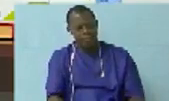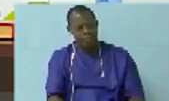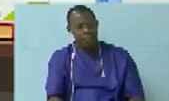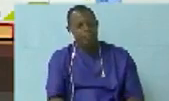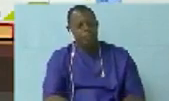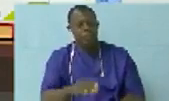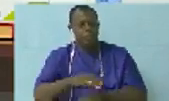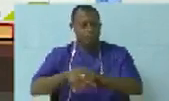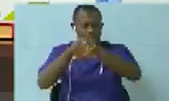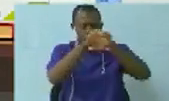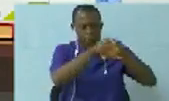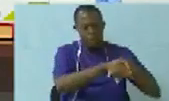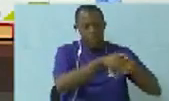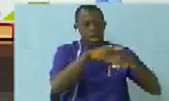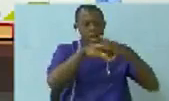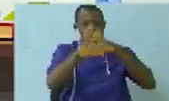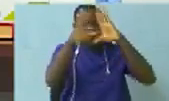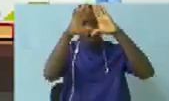an office.